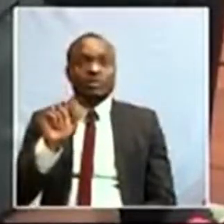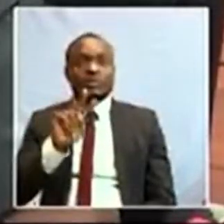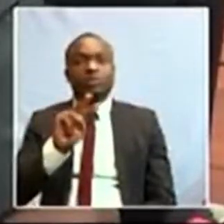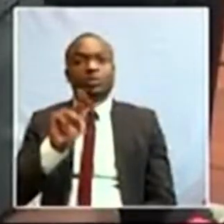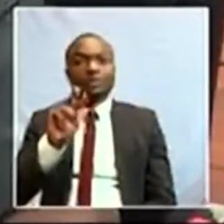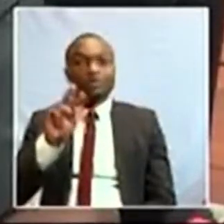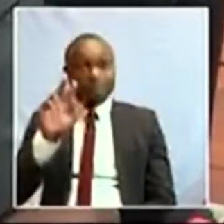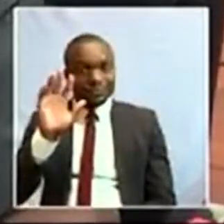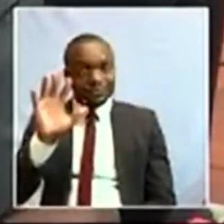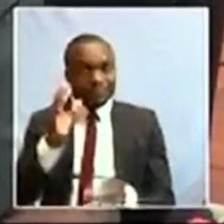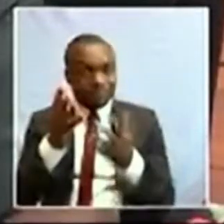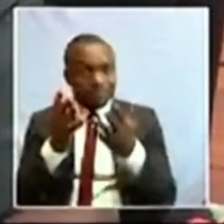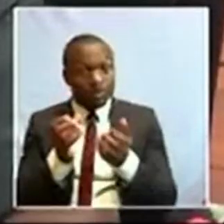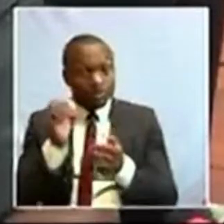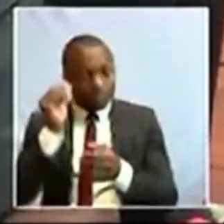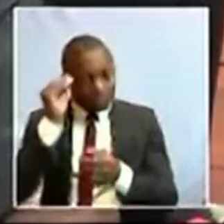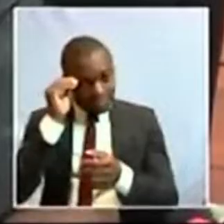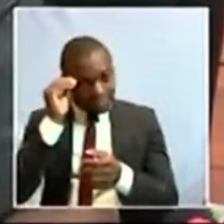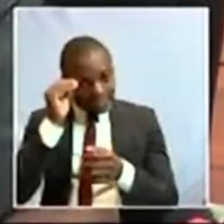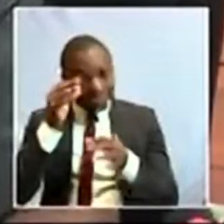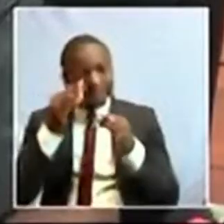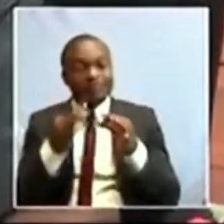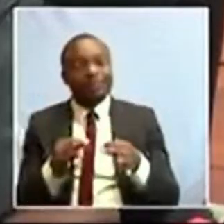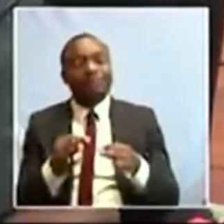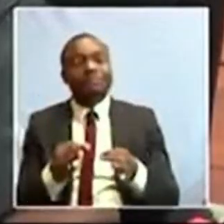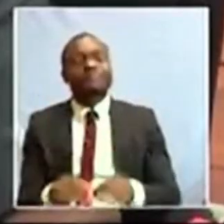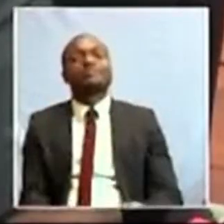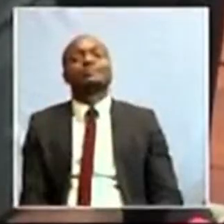want to just find out whether